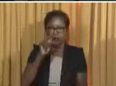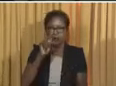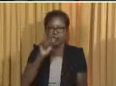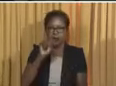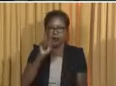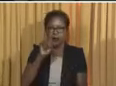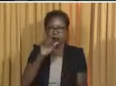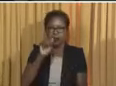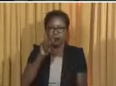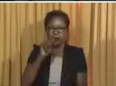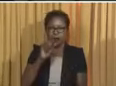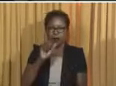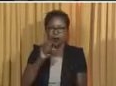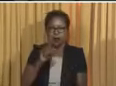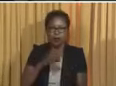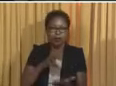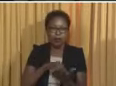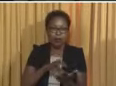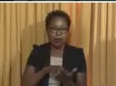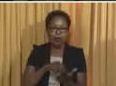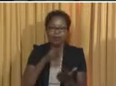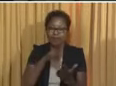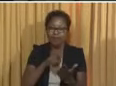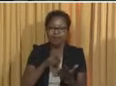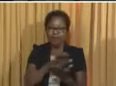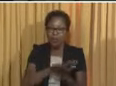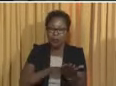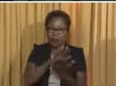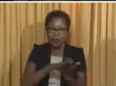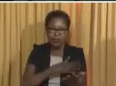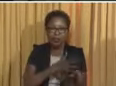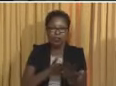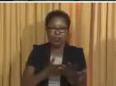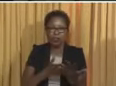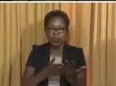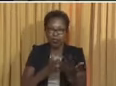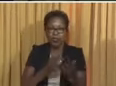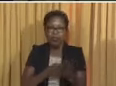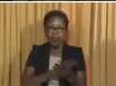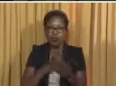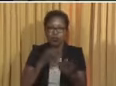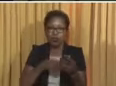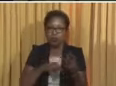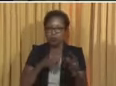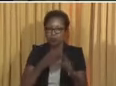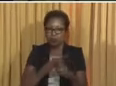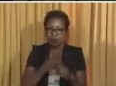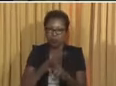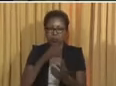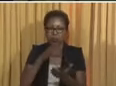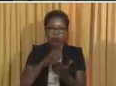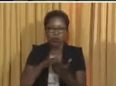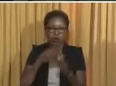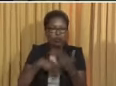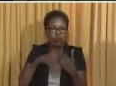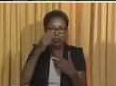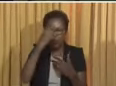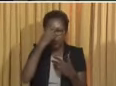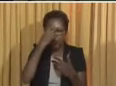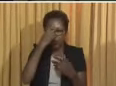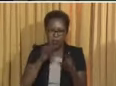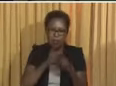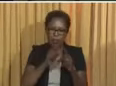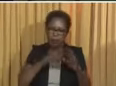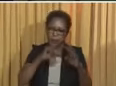That basic structure doctrine has been upheld and relied on in subsequent decisions in India, and I note that there are